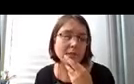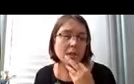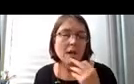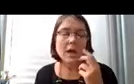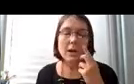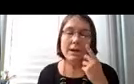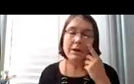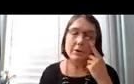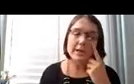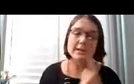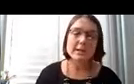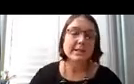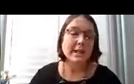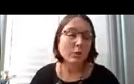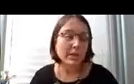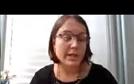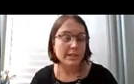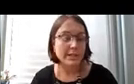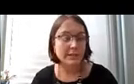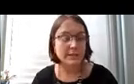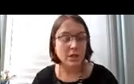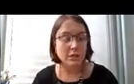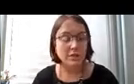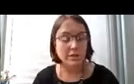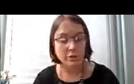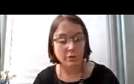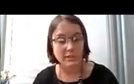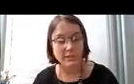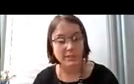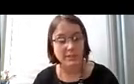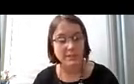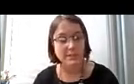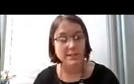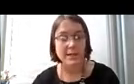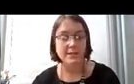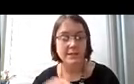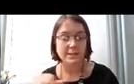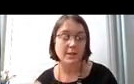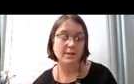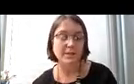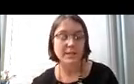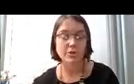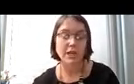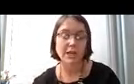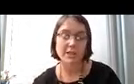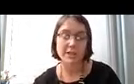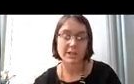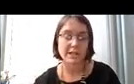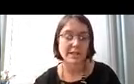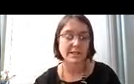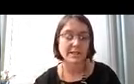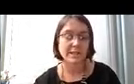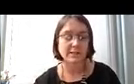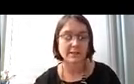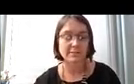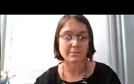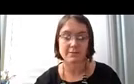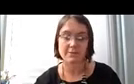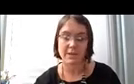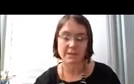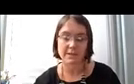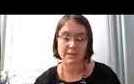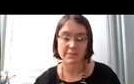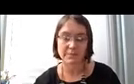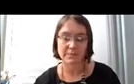really. Outline and understand what the key sectors are to the economy of East Sussex and discuss potential challenges that key sectors